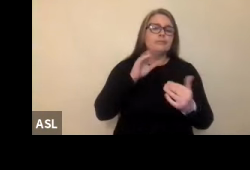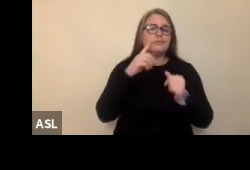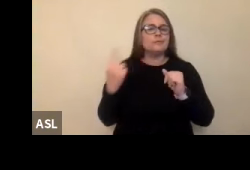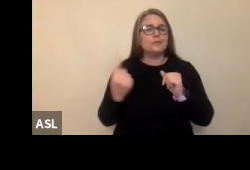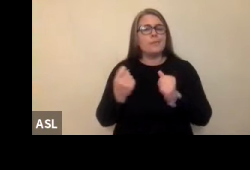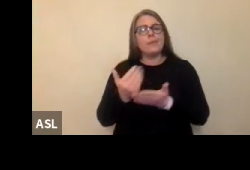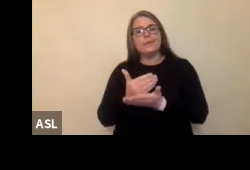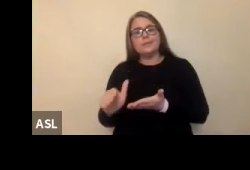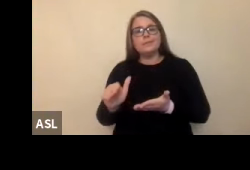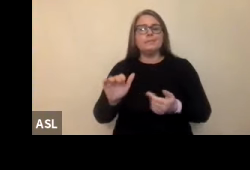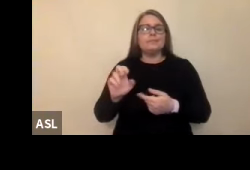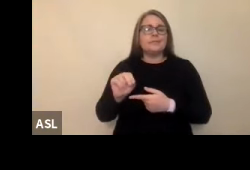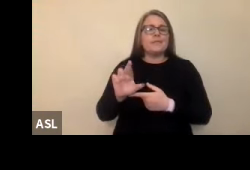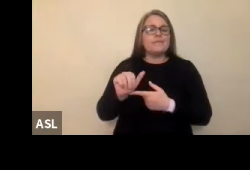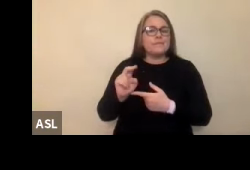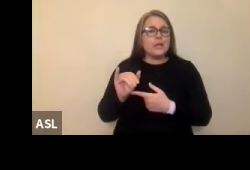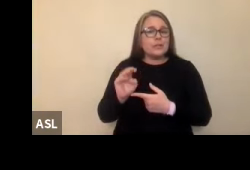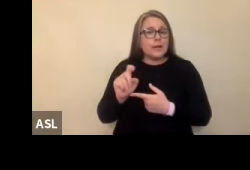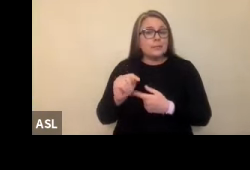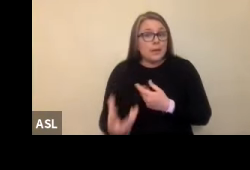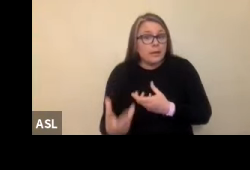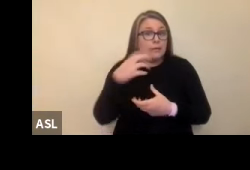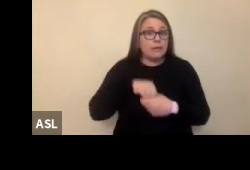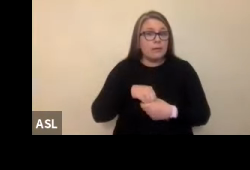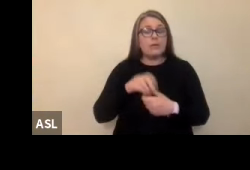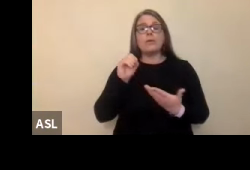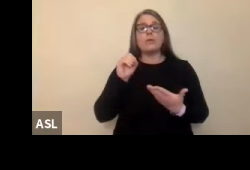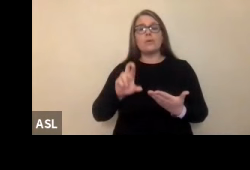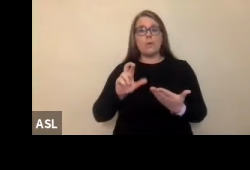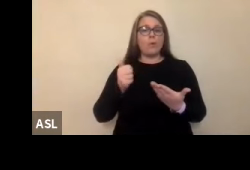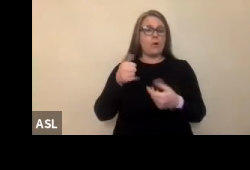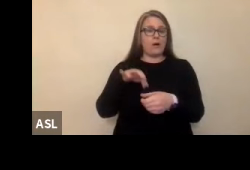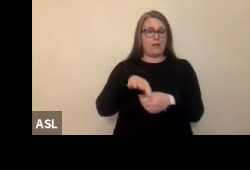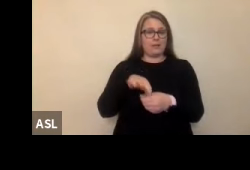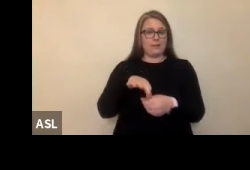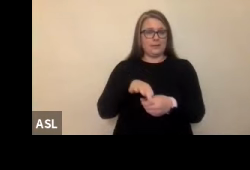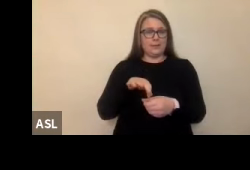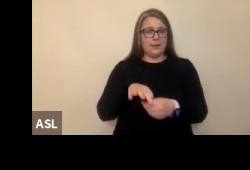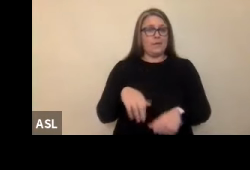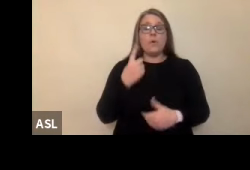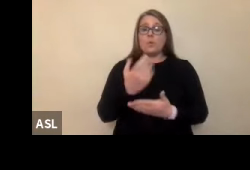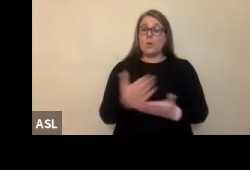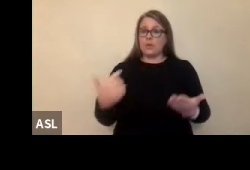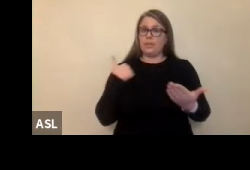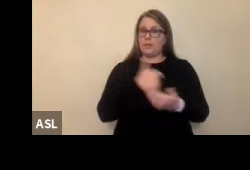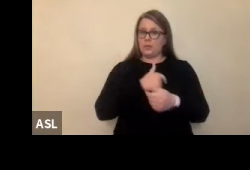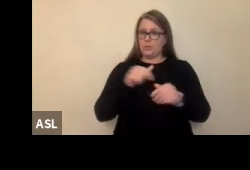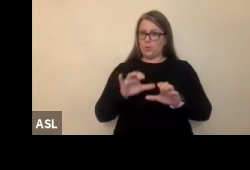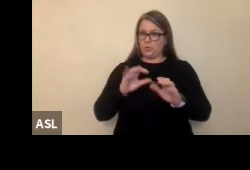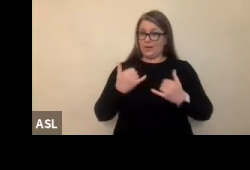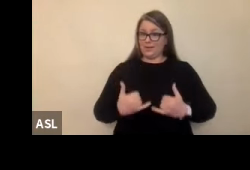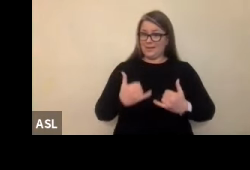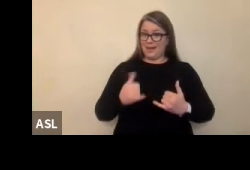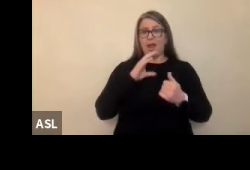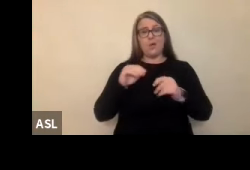demands of electeds. But one of the things that our movements are doing right now and have done for centuries that's really, really important to remember that our communities